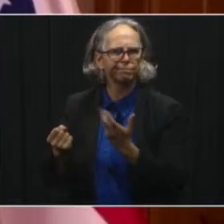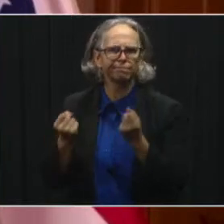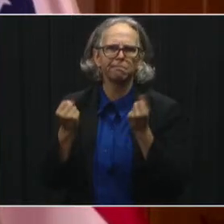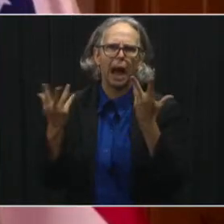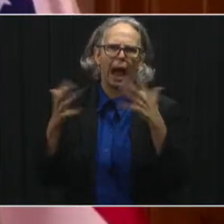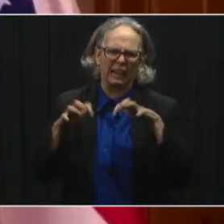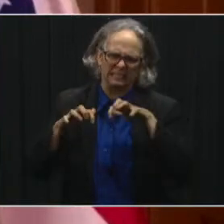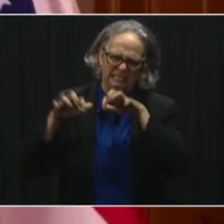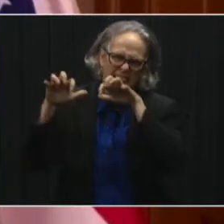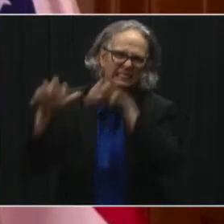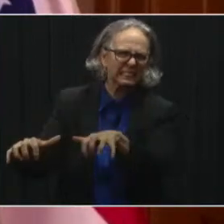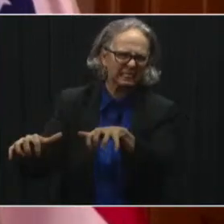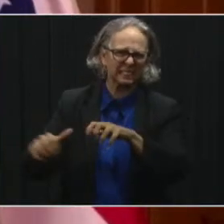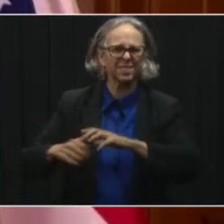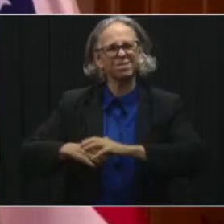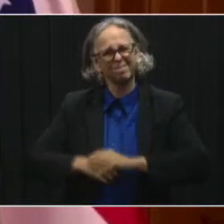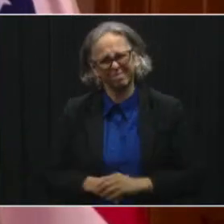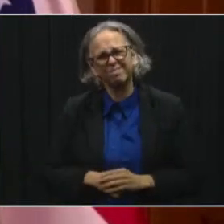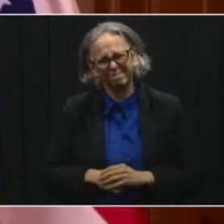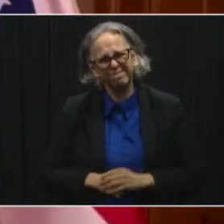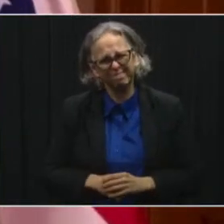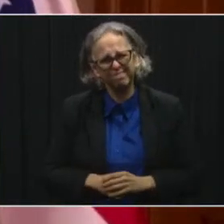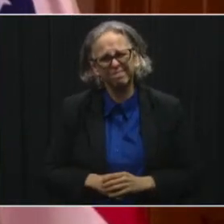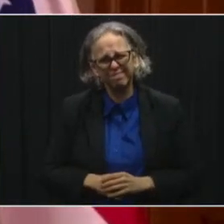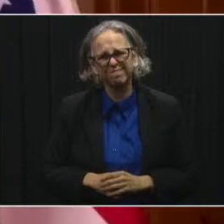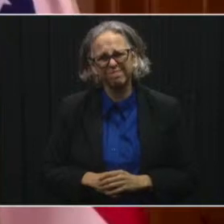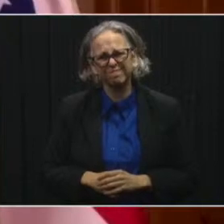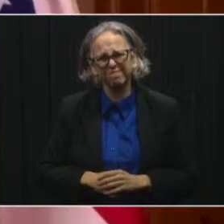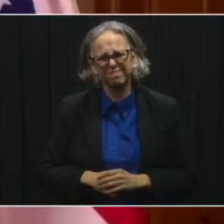Let me turn to the deaths.